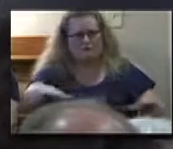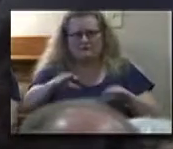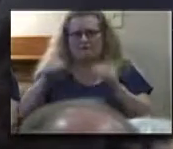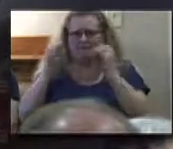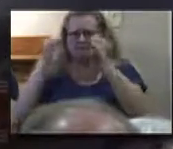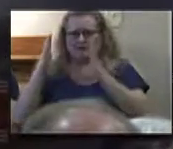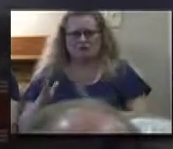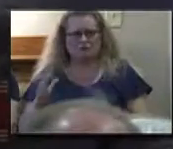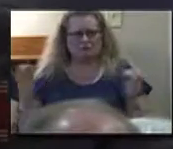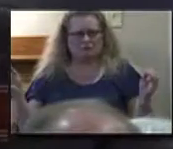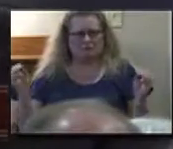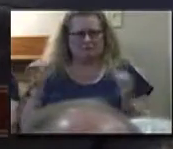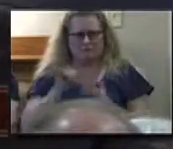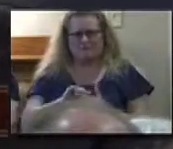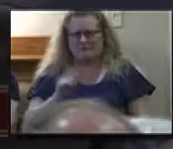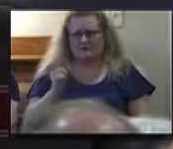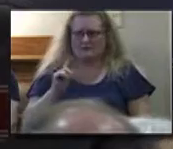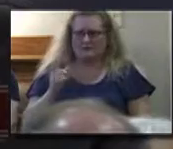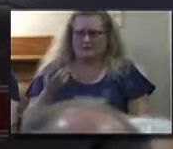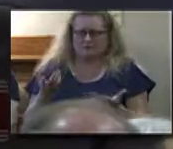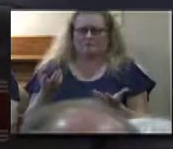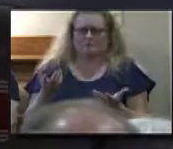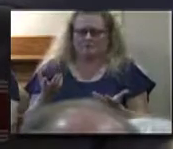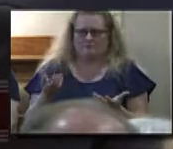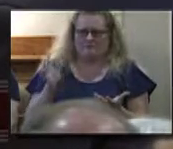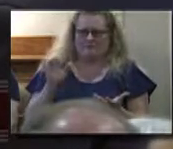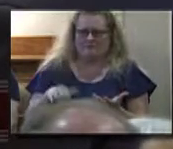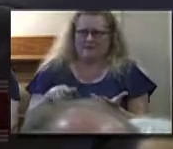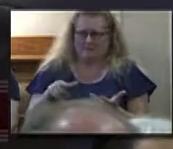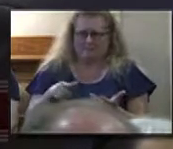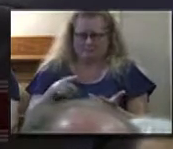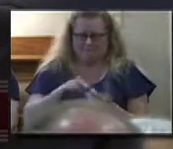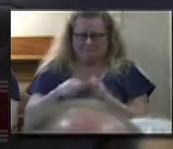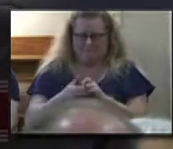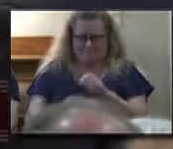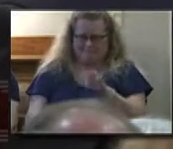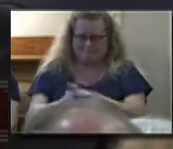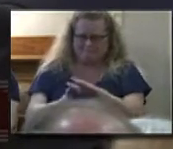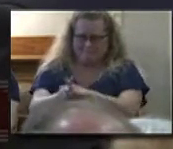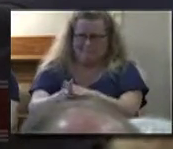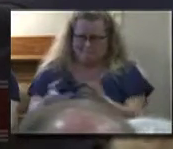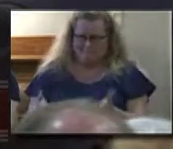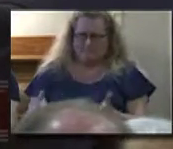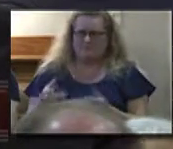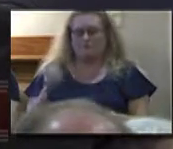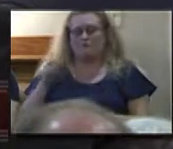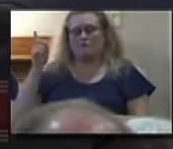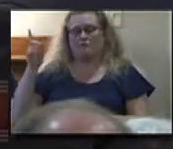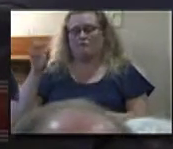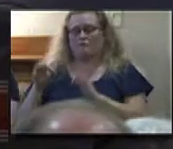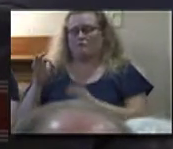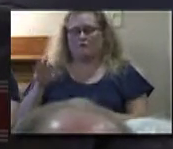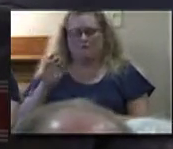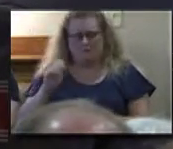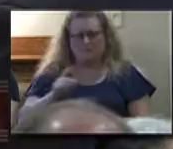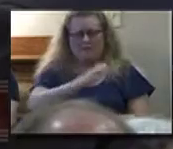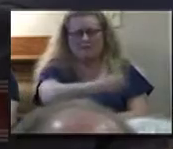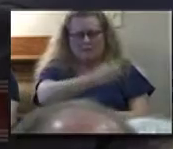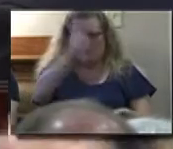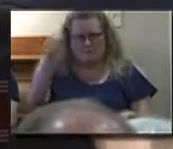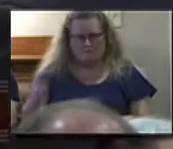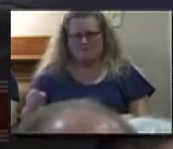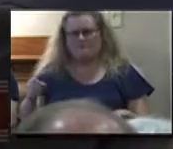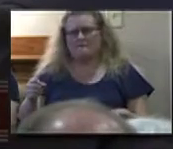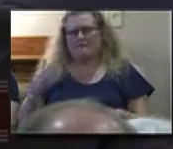and that's where the teachable moments really come up with these juveniles. So the court got her out of there quick. She had a very